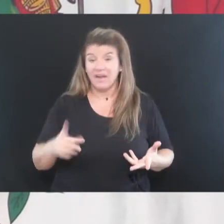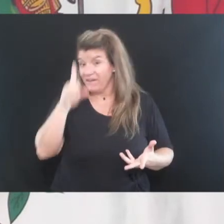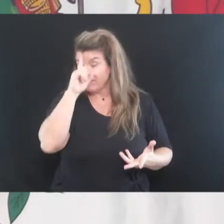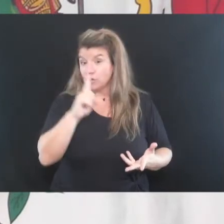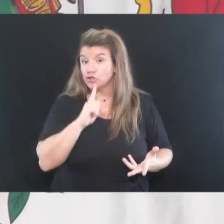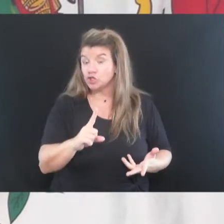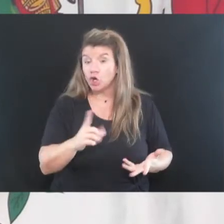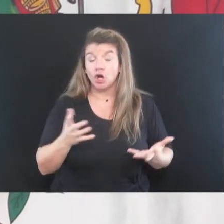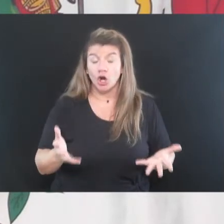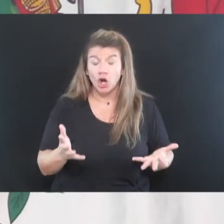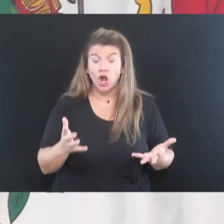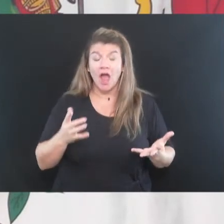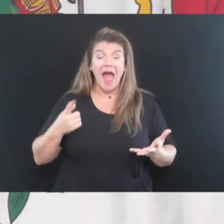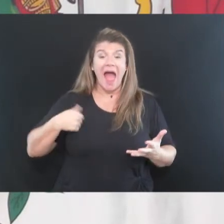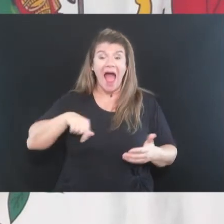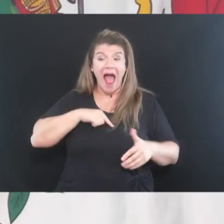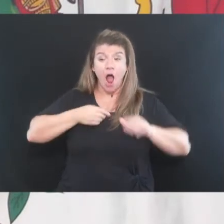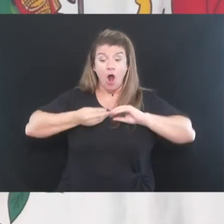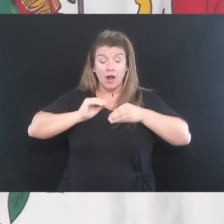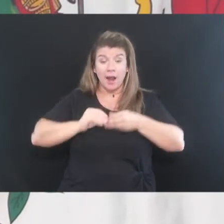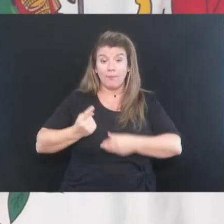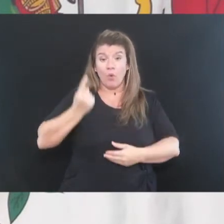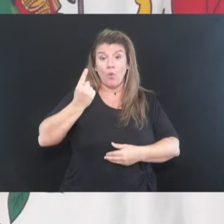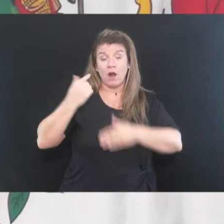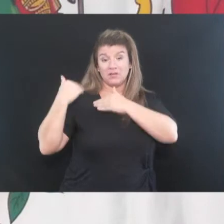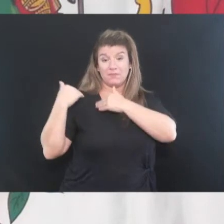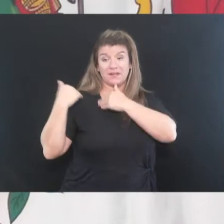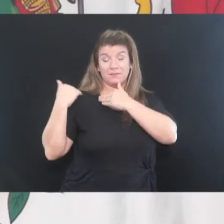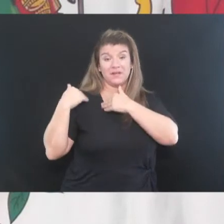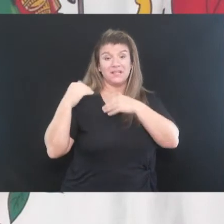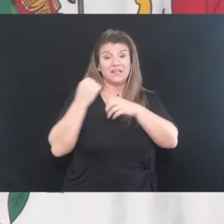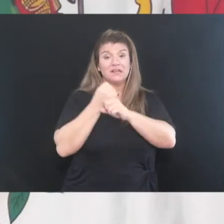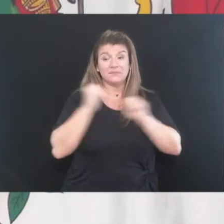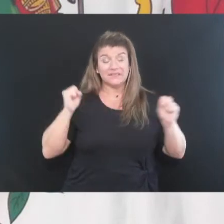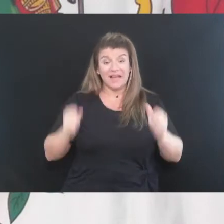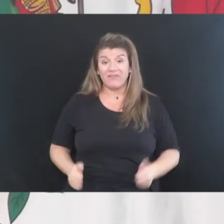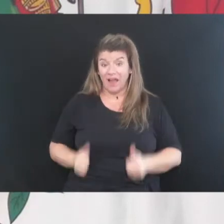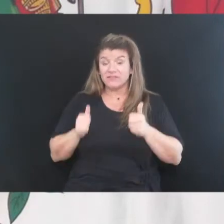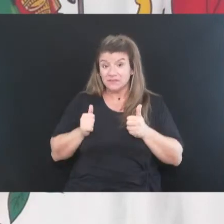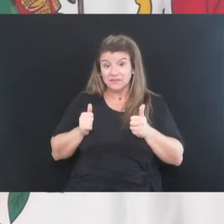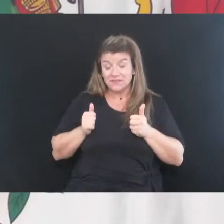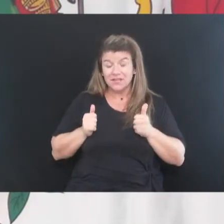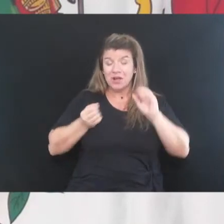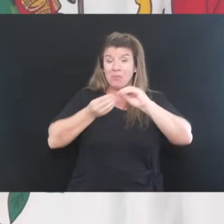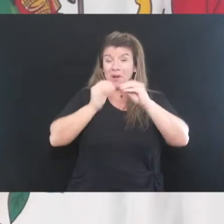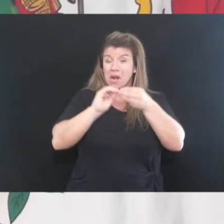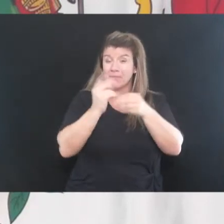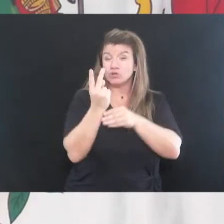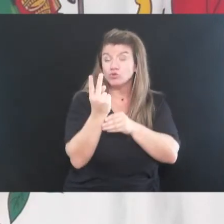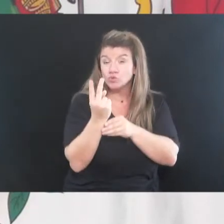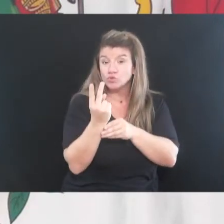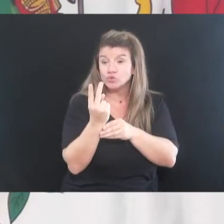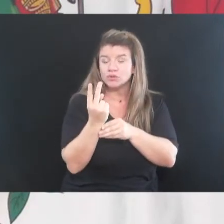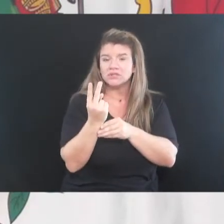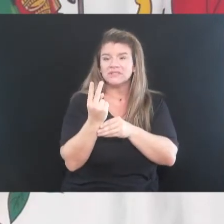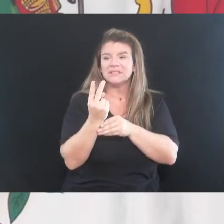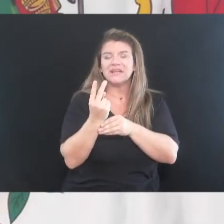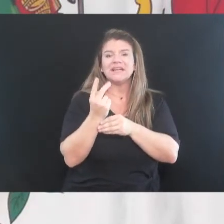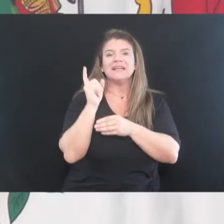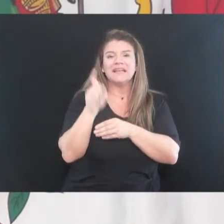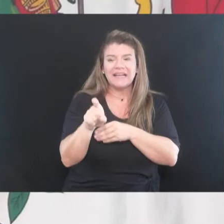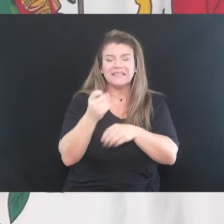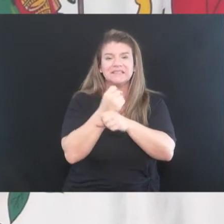Absolutely, our number one responsibility has been save lives, but our number 2 responsibility right behind it has been to save